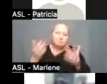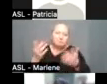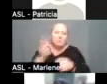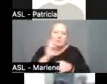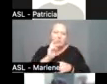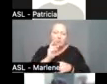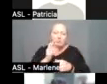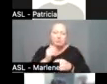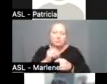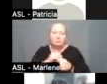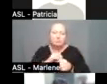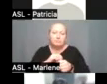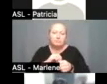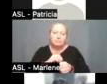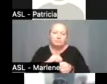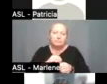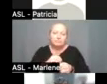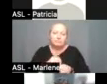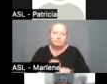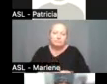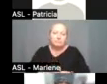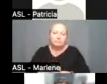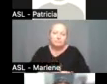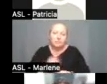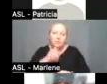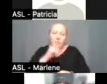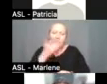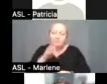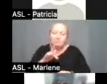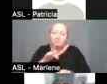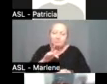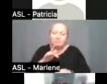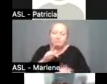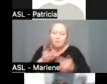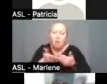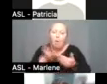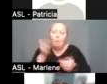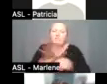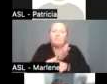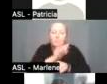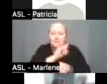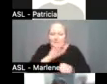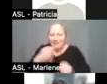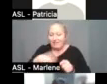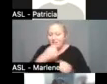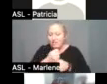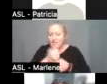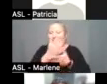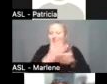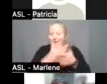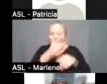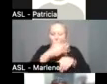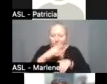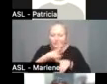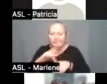are um you know fortunate to be almost fully staffed this year we've had some vacancies